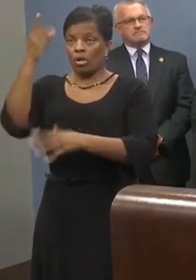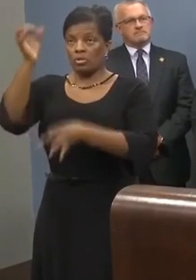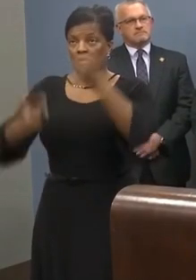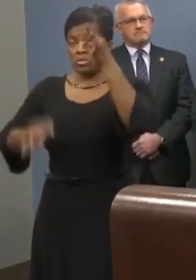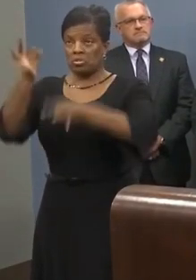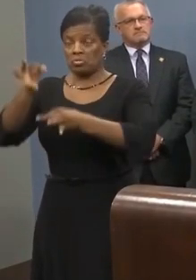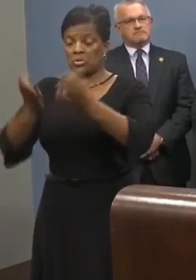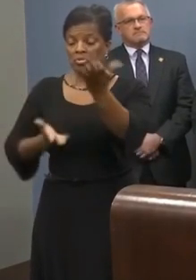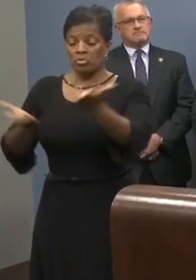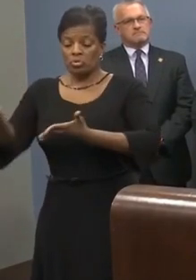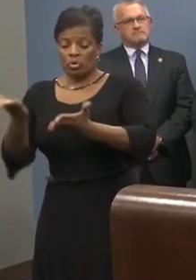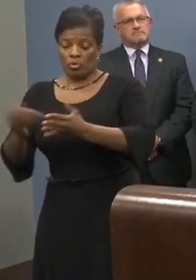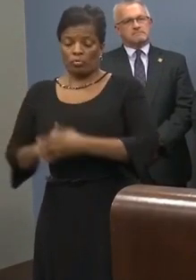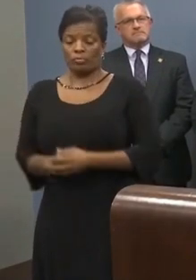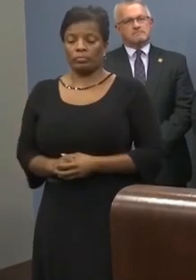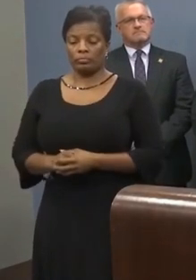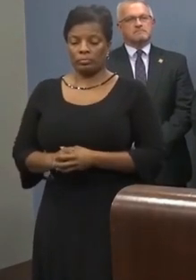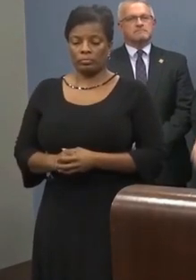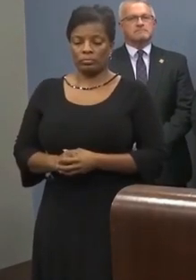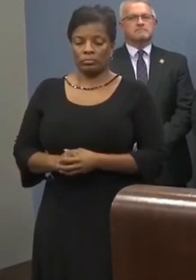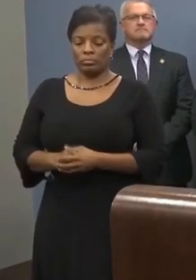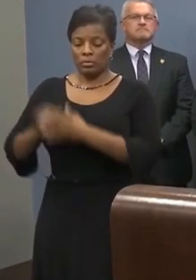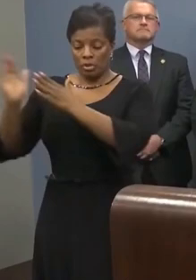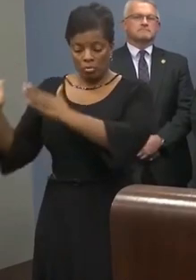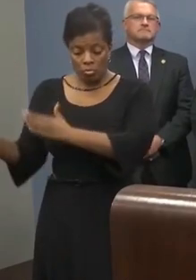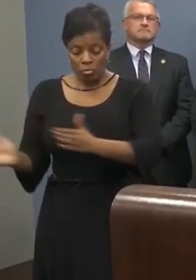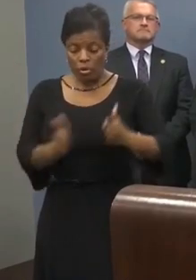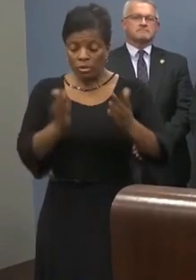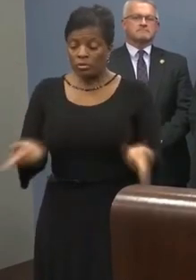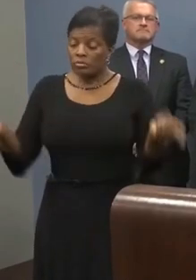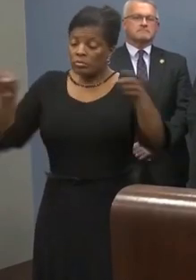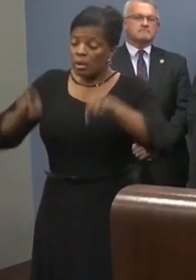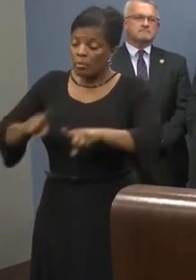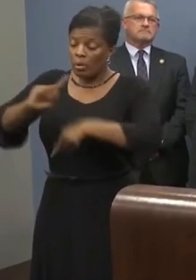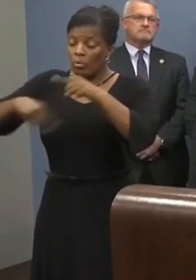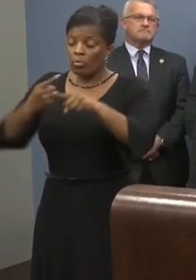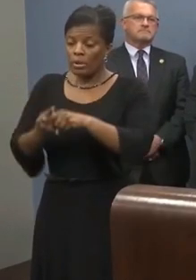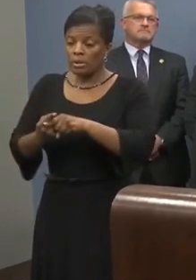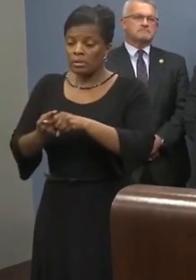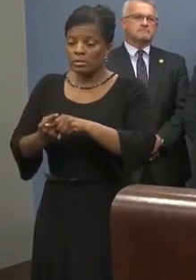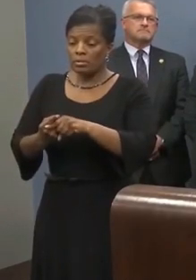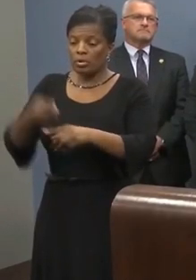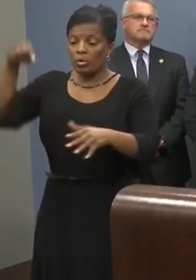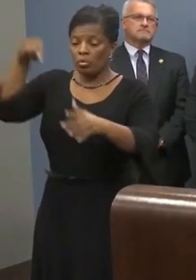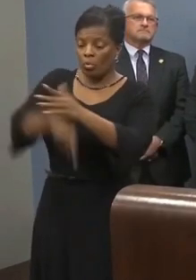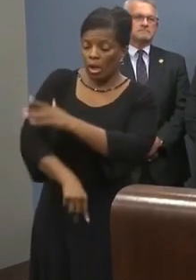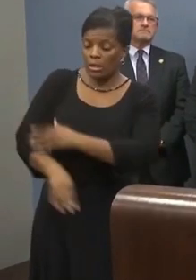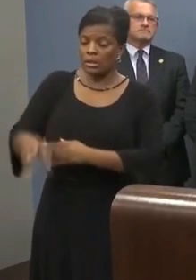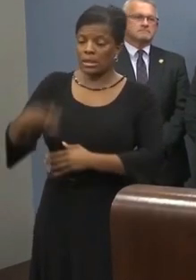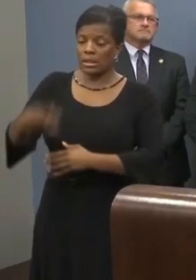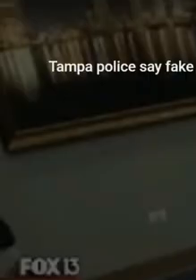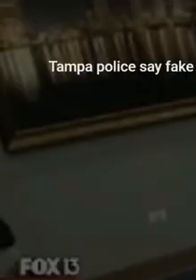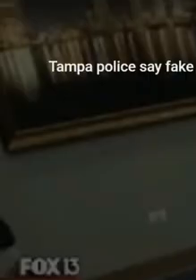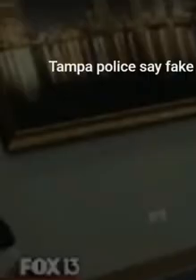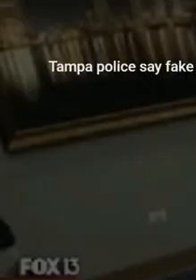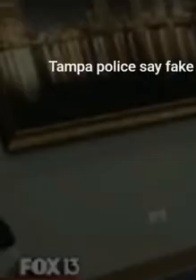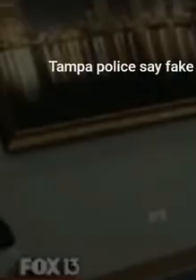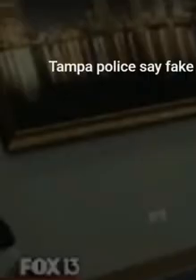will be served. And then the process will occur when this individual rots in hell.